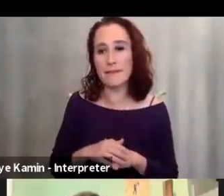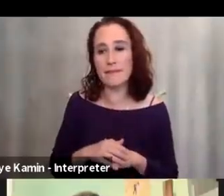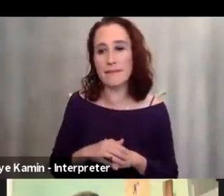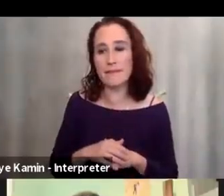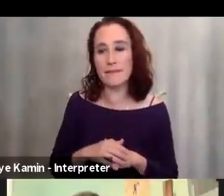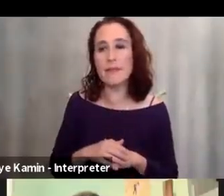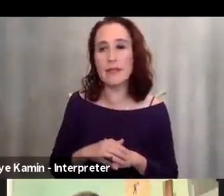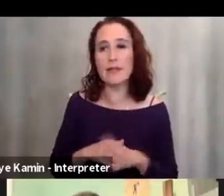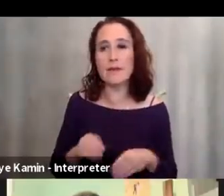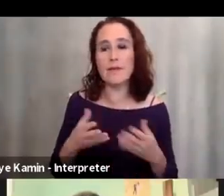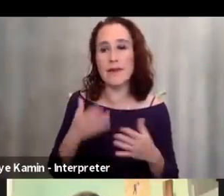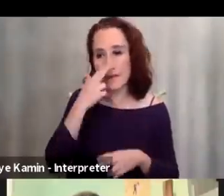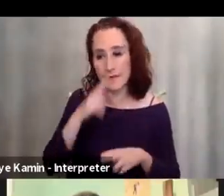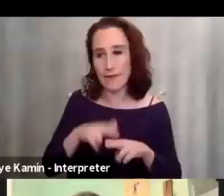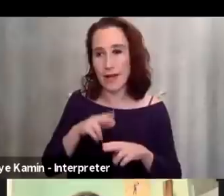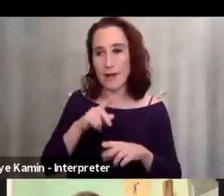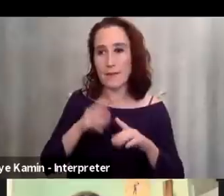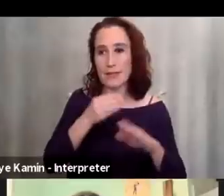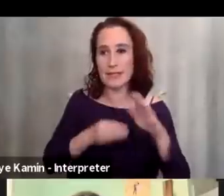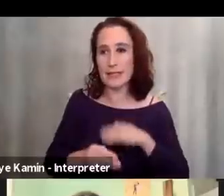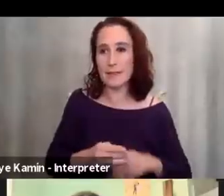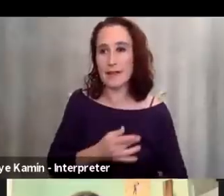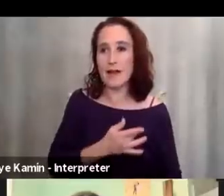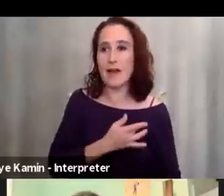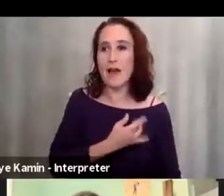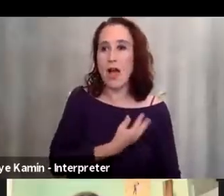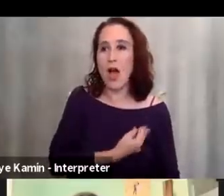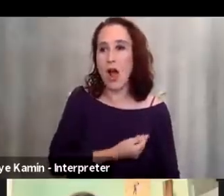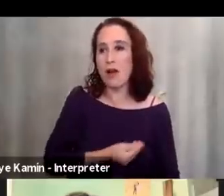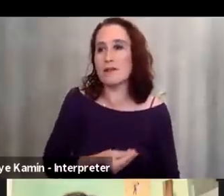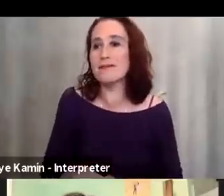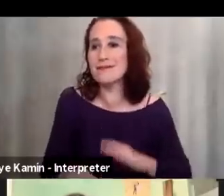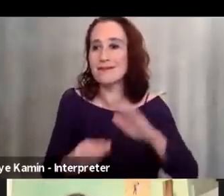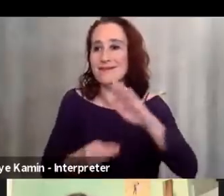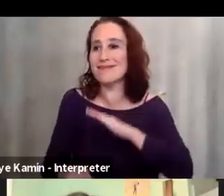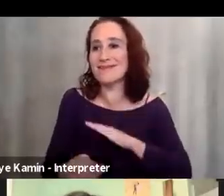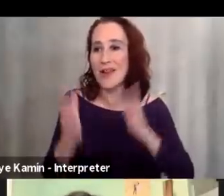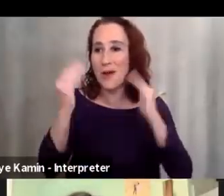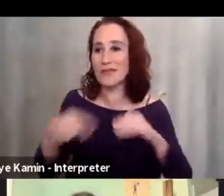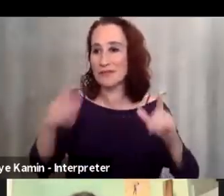give you something really fun, but slip in some heart. Hopefully you won't notice.